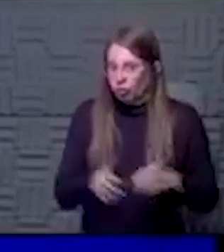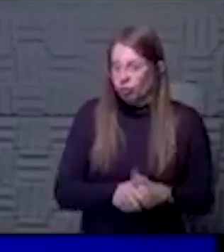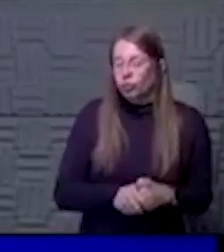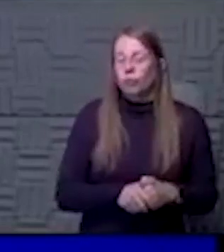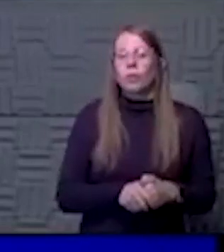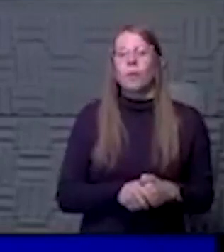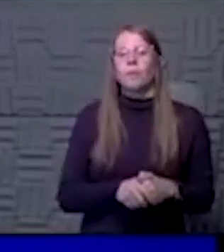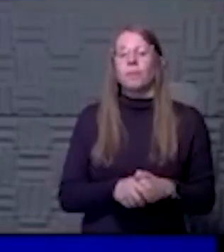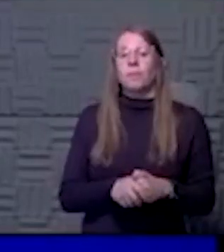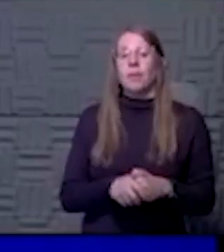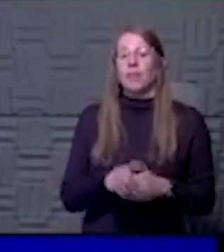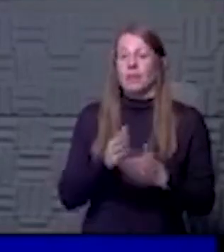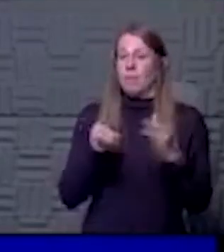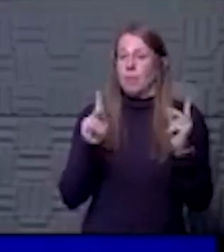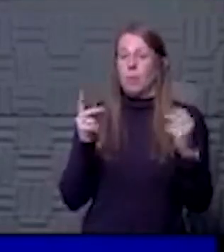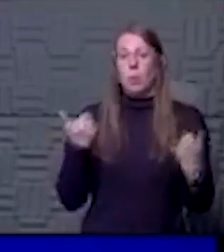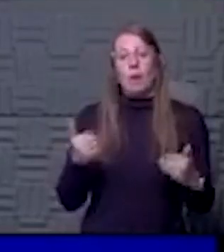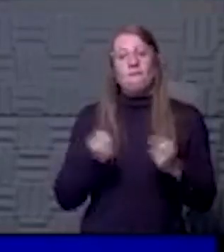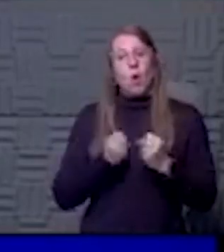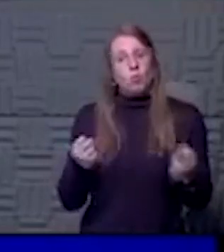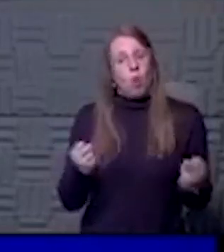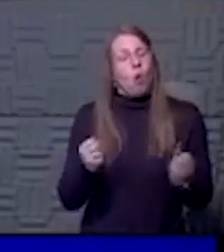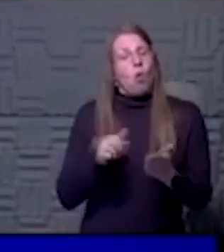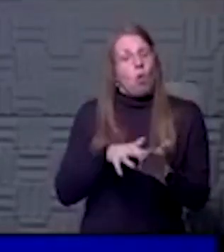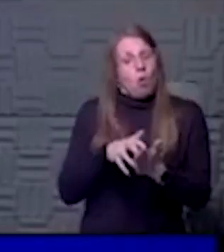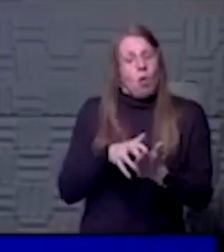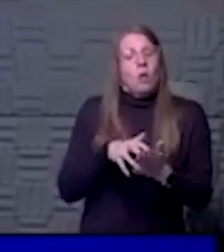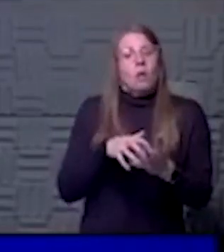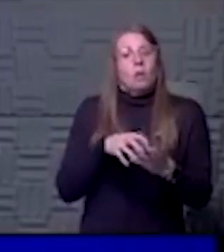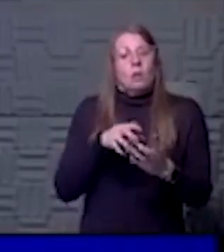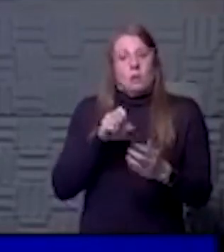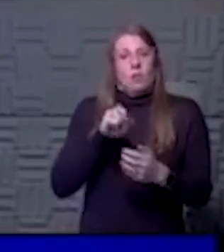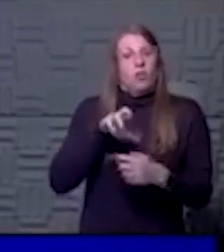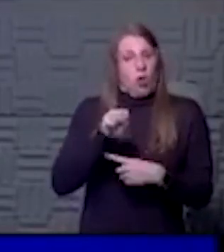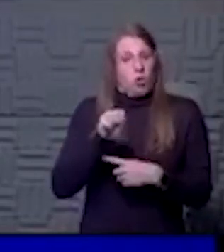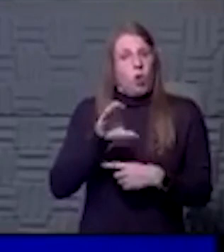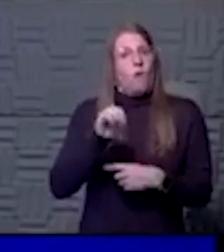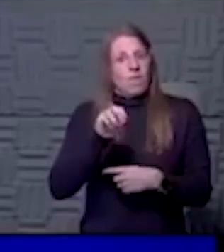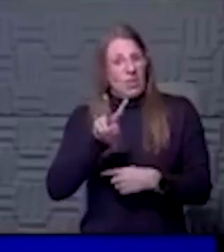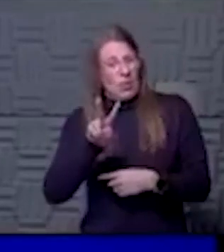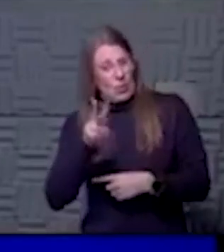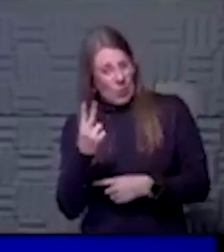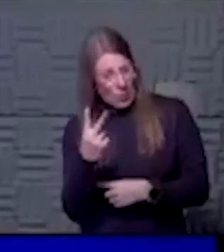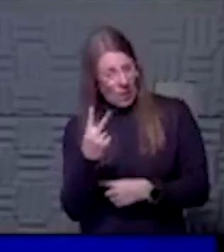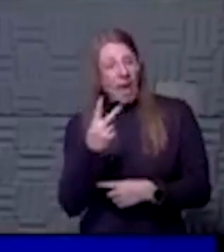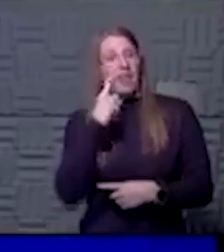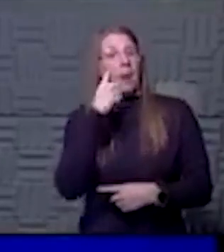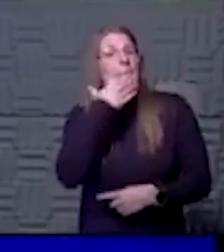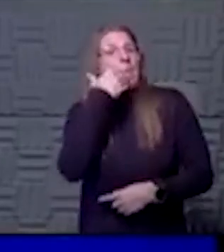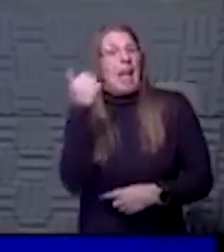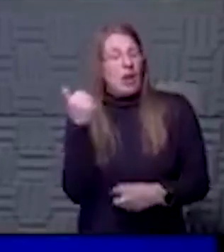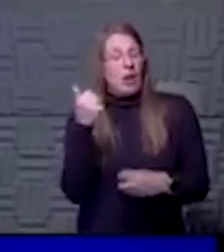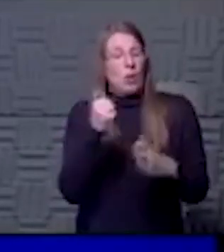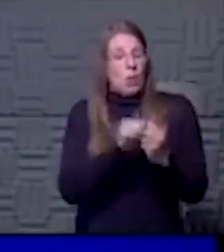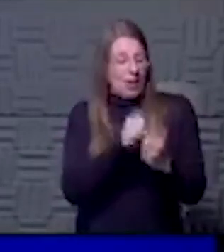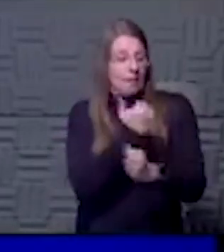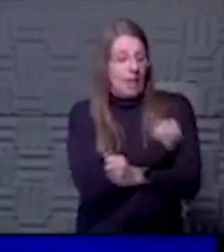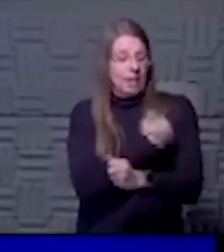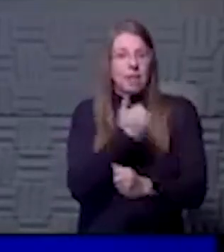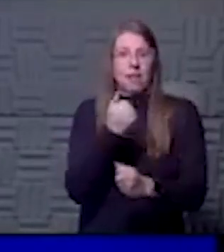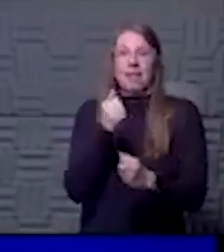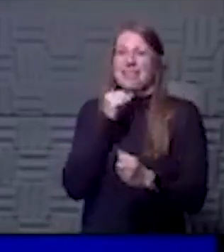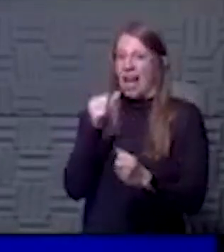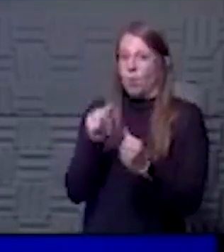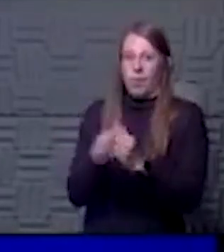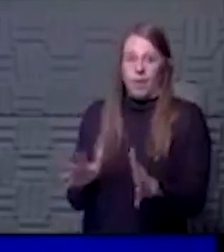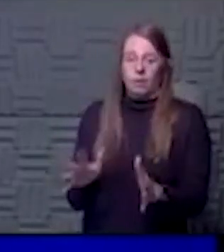especially with how vulnerable some people are to the SARS-CoV-2 virus, I think it's going to be we're better with taking the vaccine than without. But we'll have to look at the